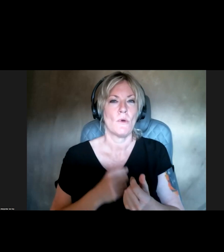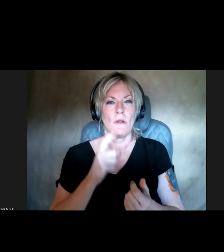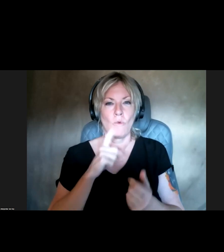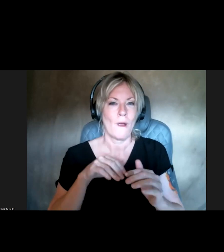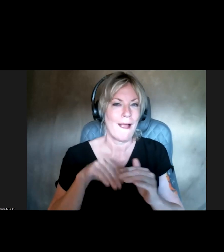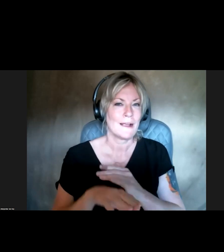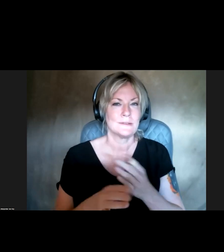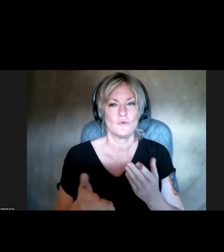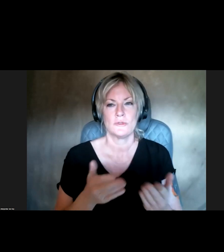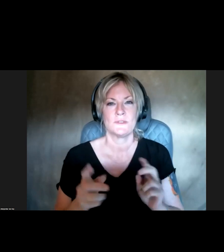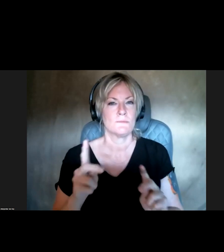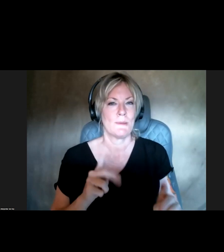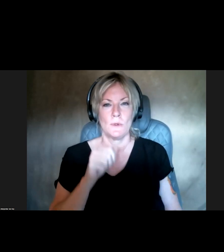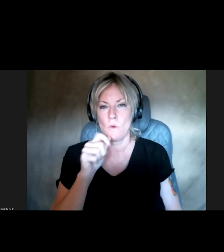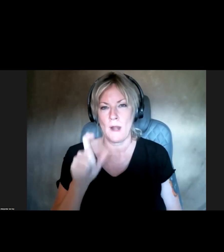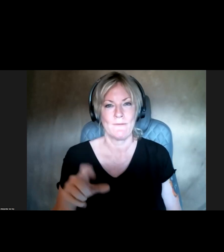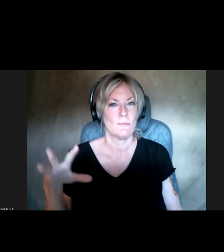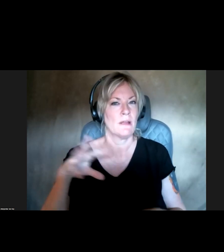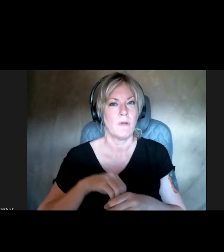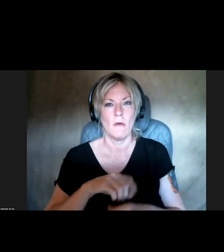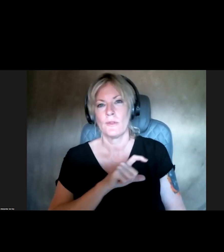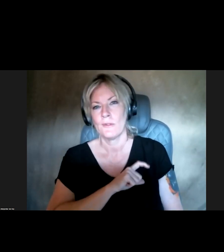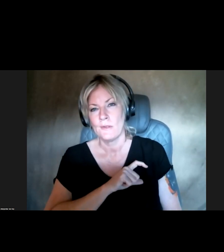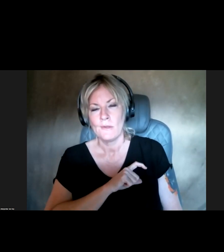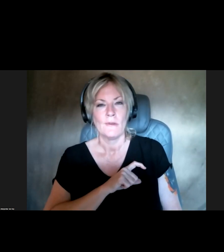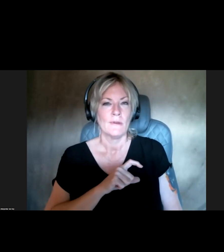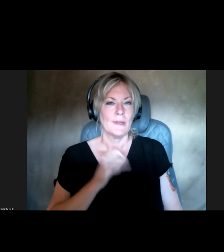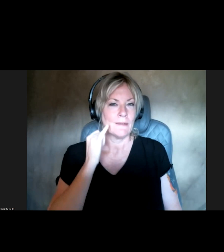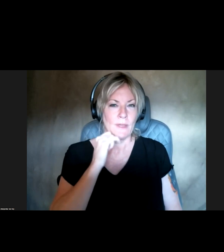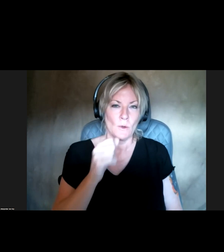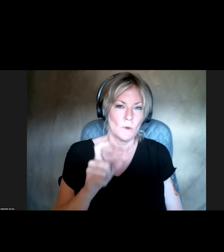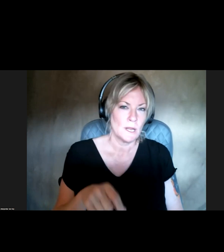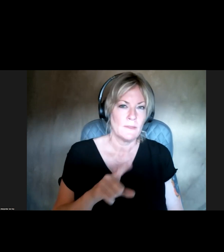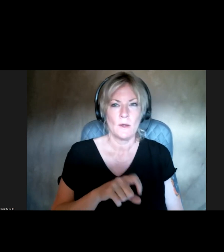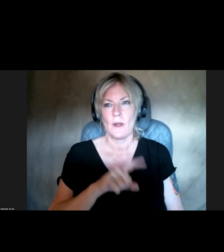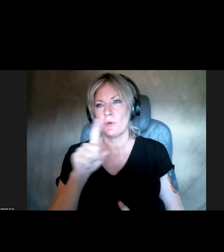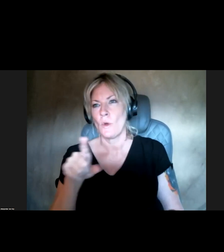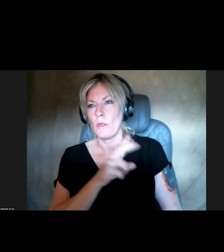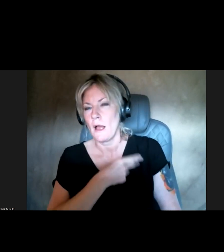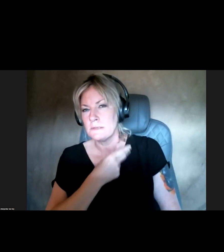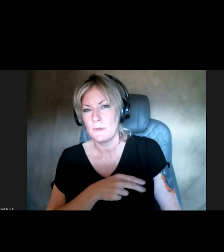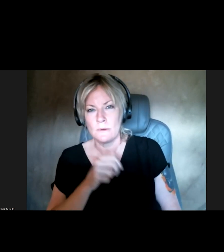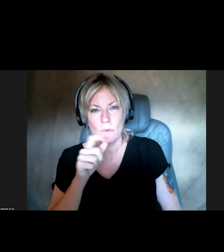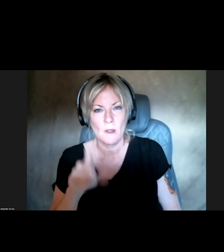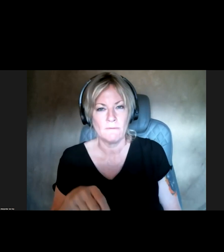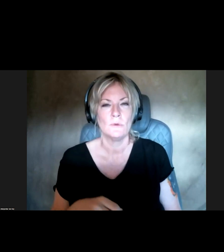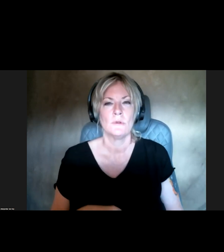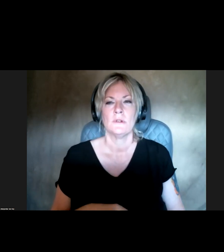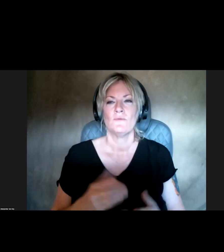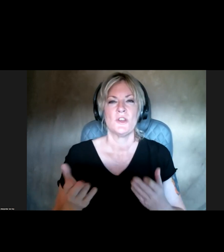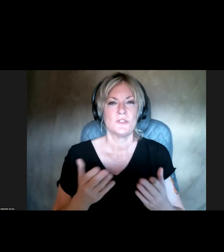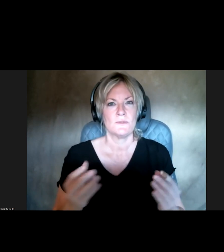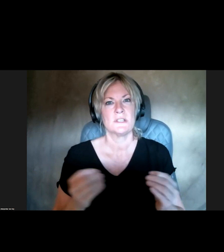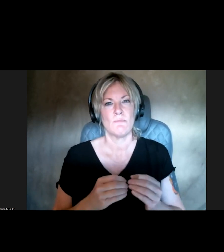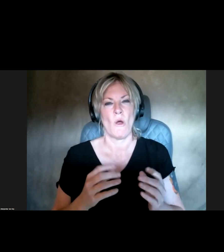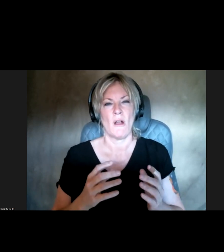services so people don't have to be involved with law enforcement unnecessarily, don't have to go to the hospital ED, don't have to have services more intrusive